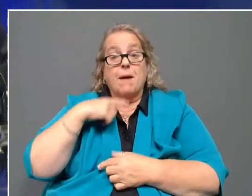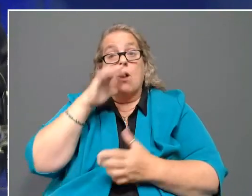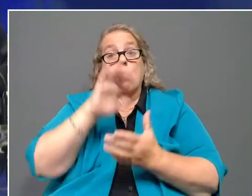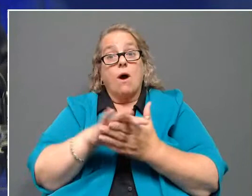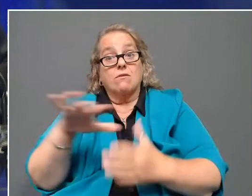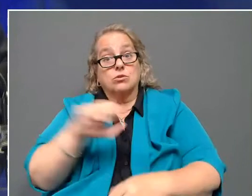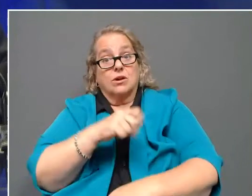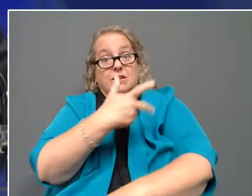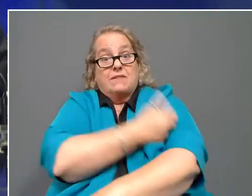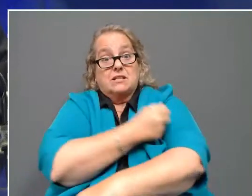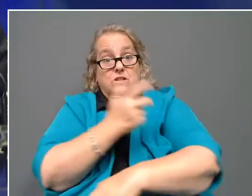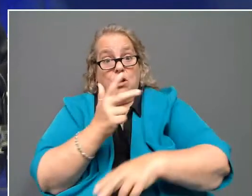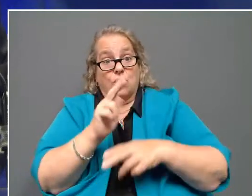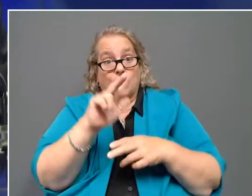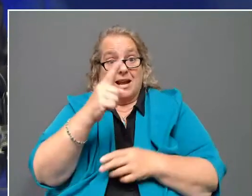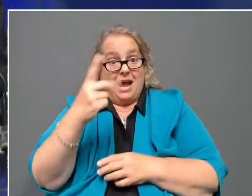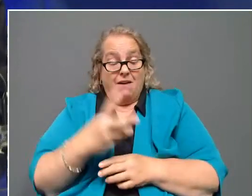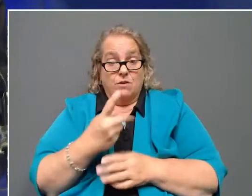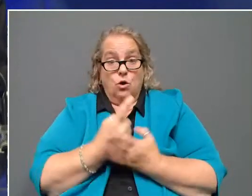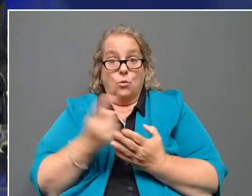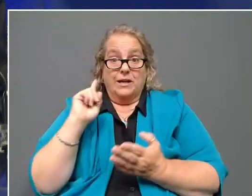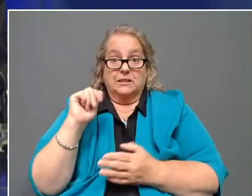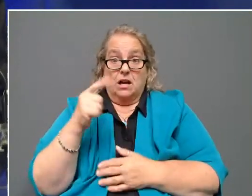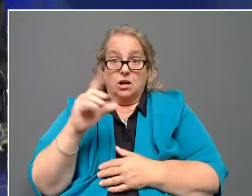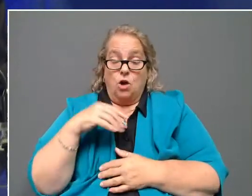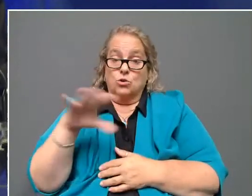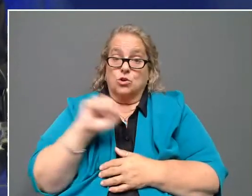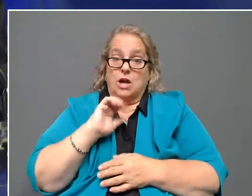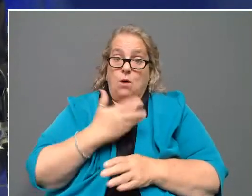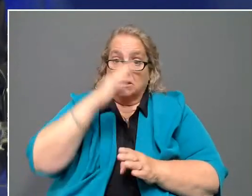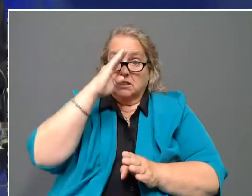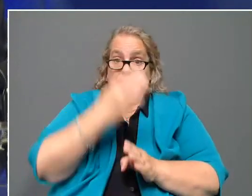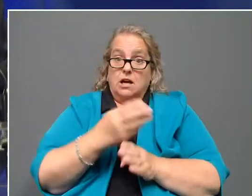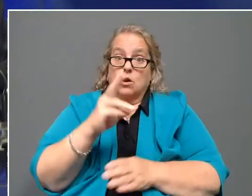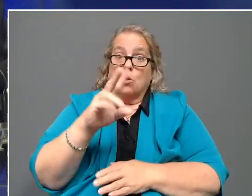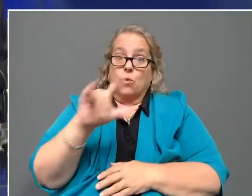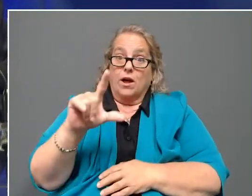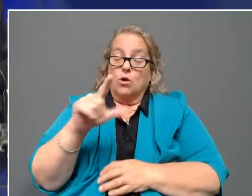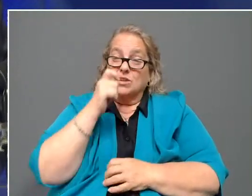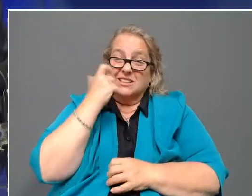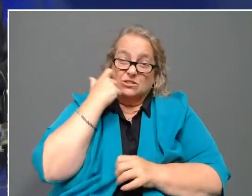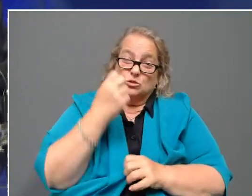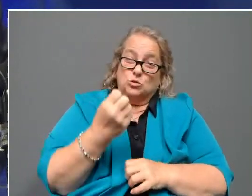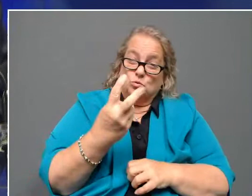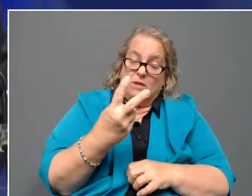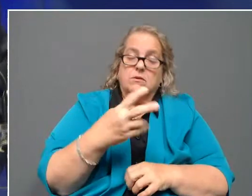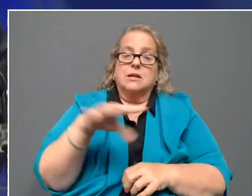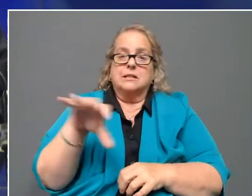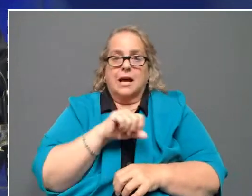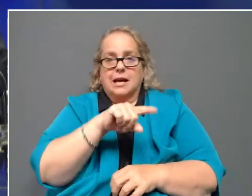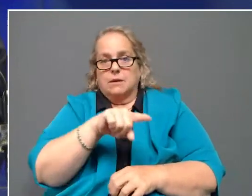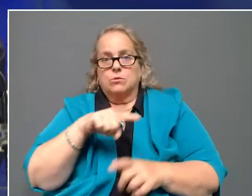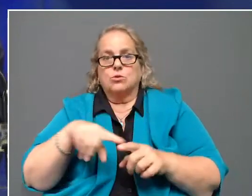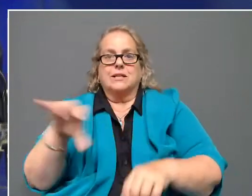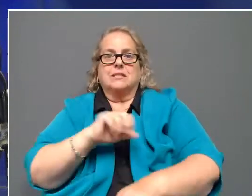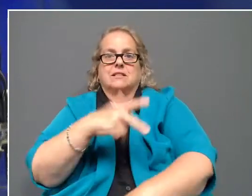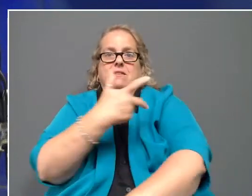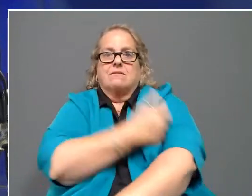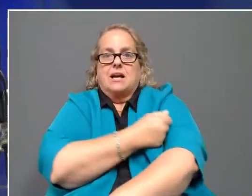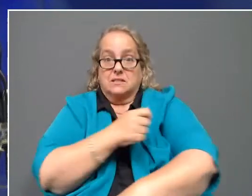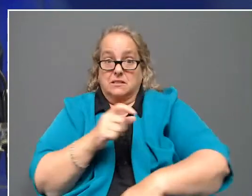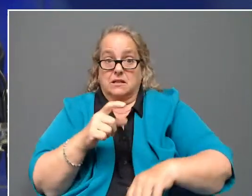weeks ago, we took our son, Will, who just turned 12, to get his vaccine. I promise you I would not have taken that